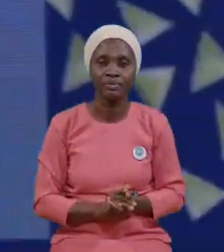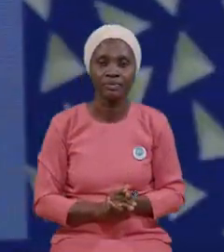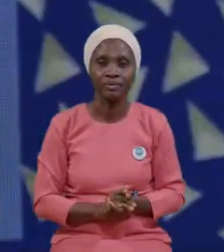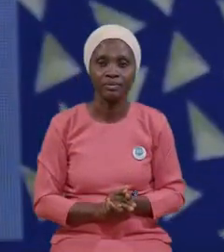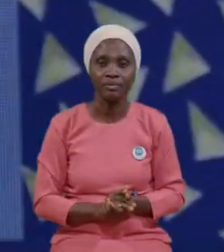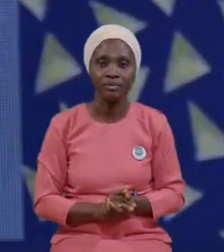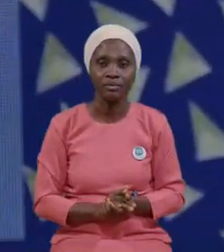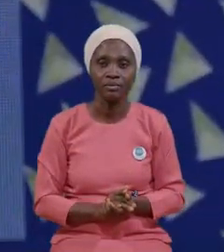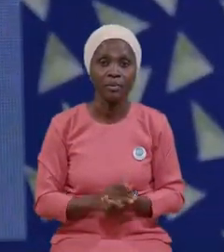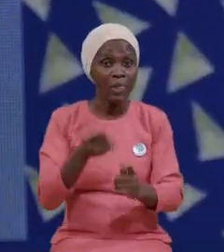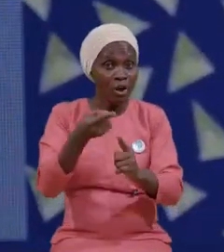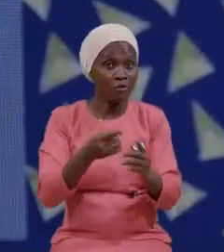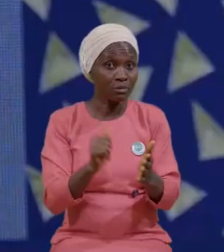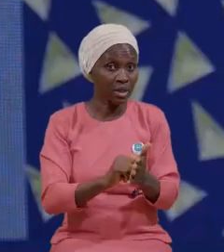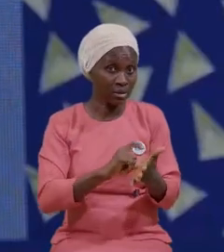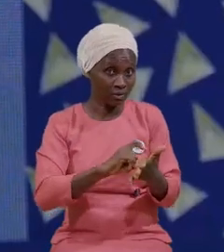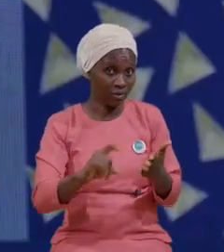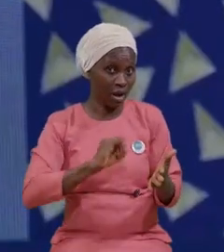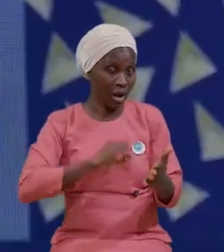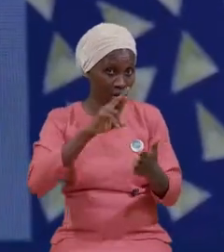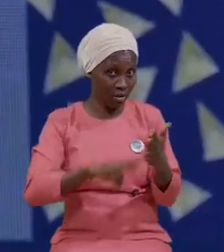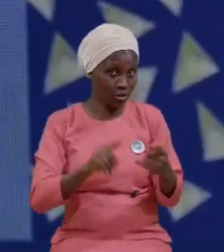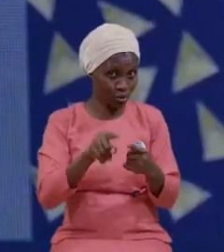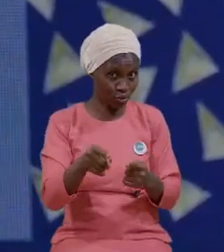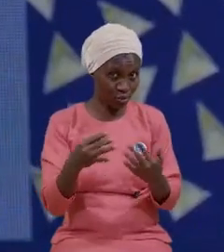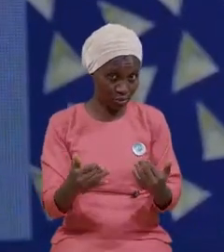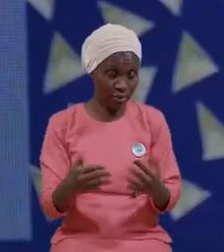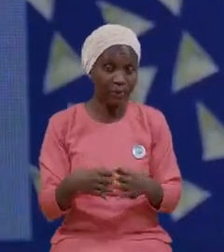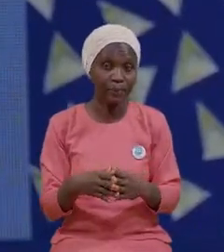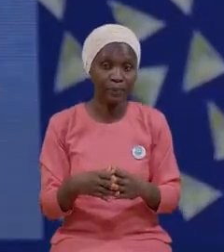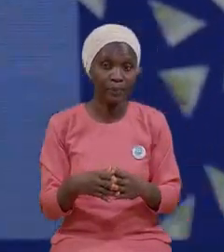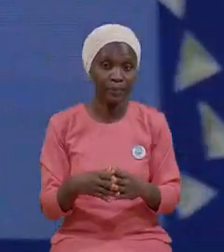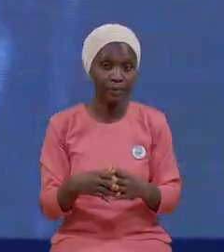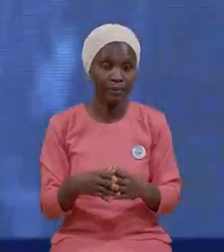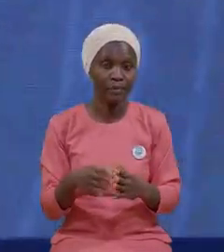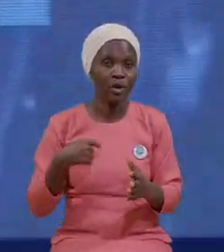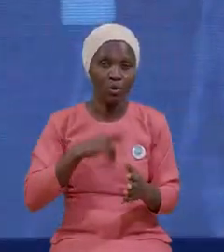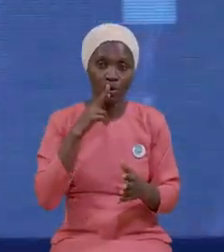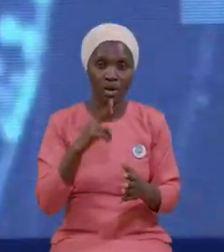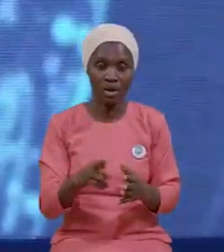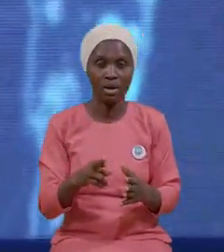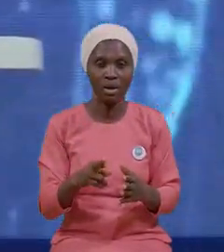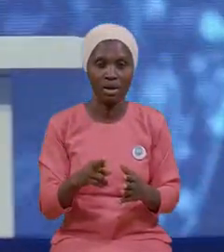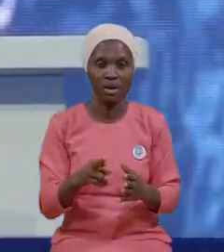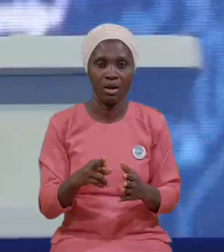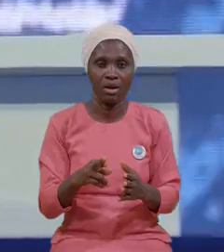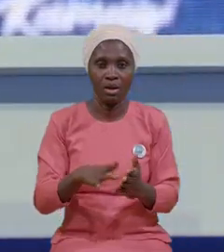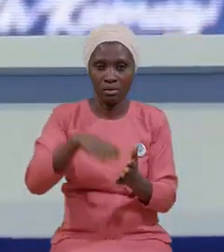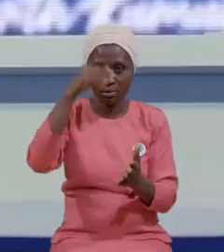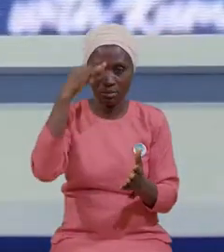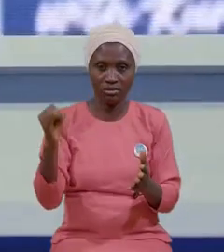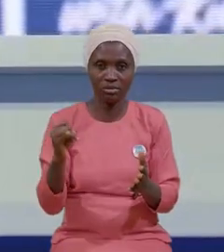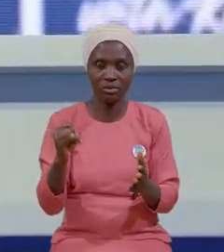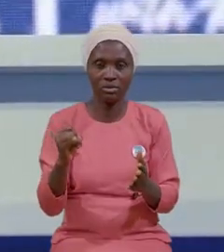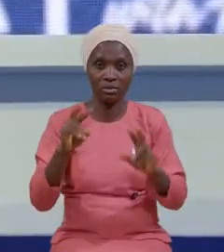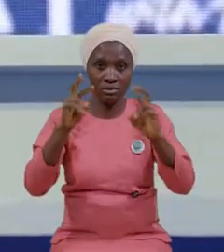From that passage I read to you now, we're looking at unique salutary peace